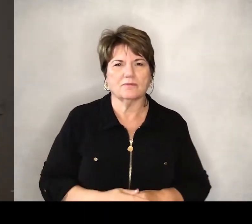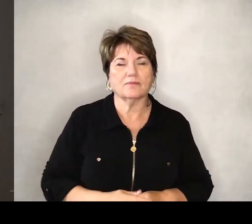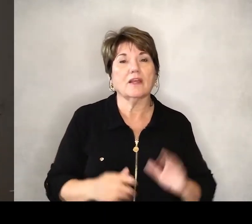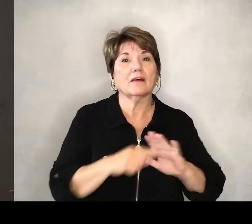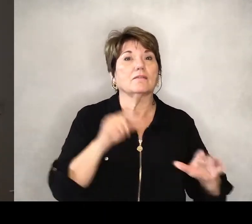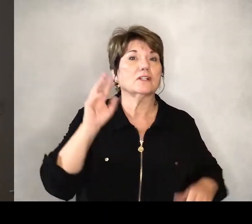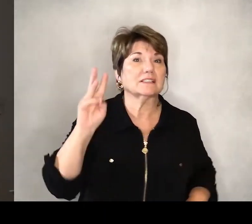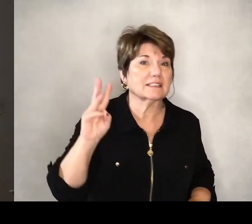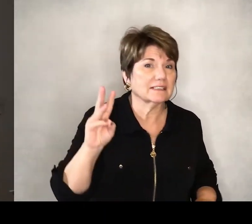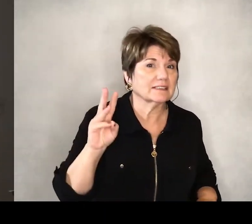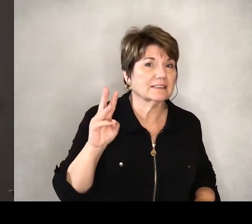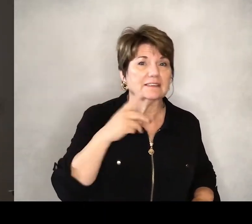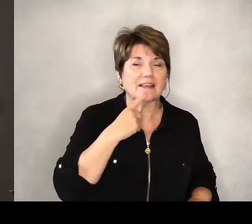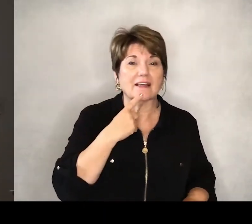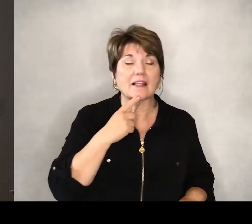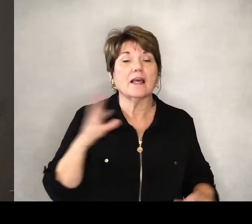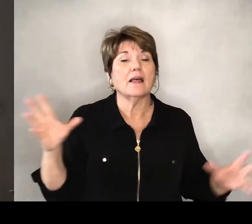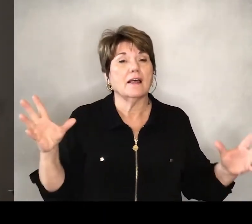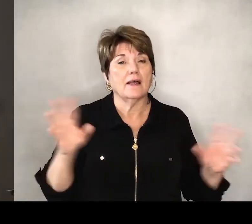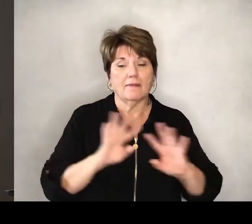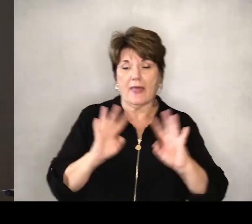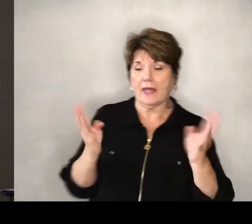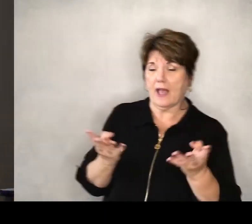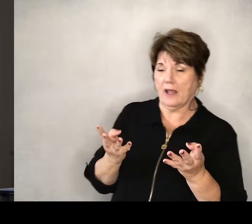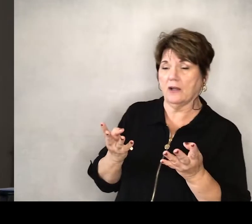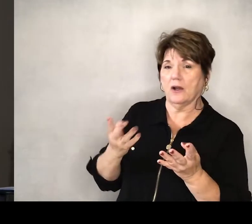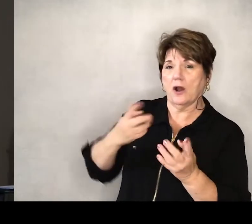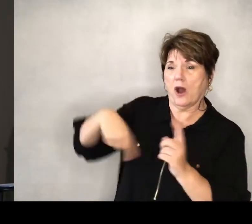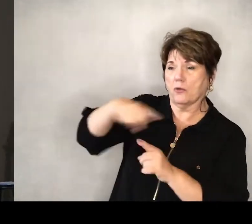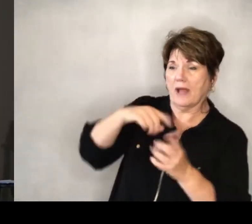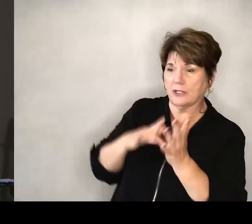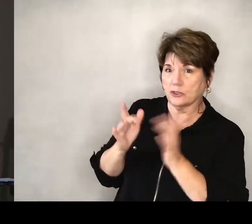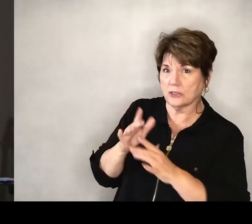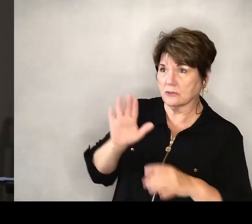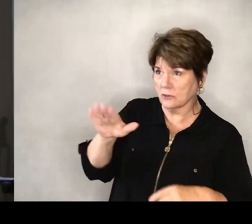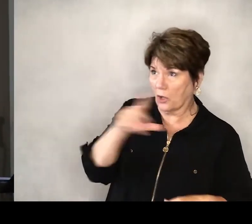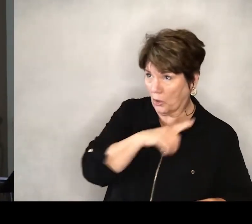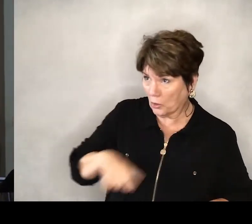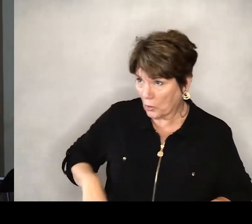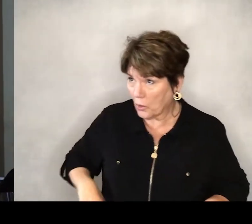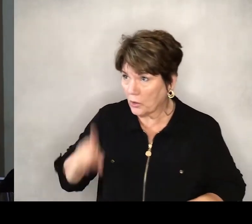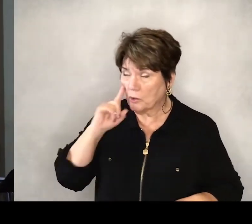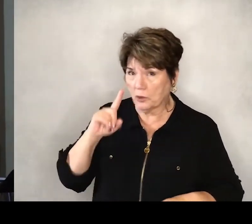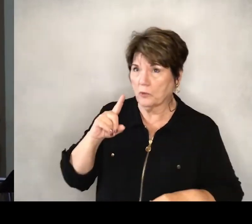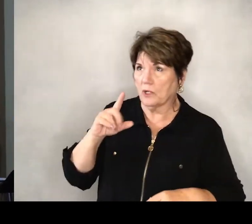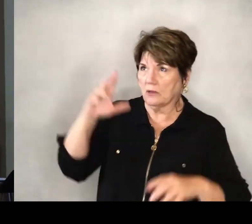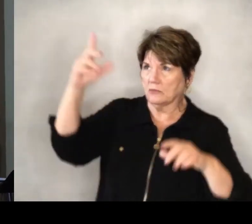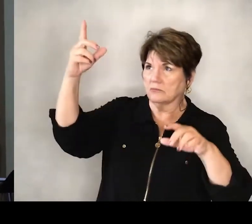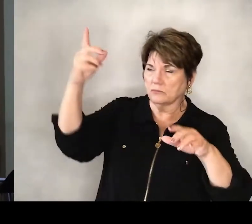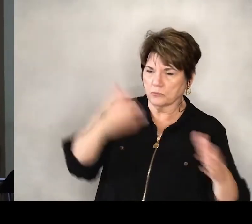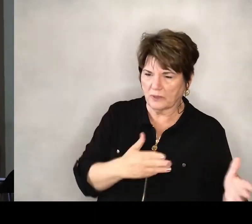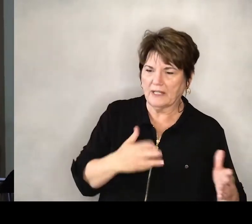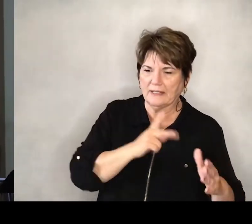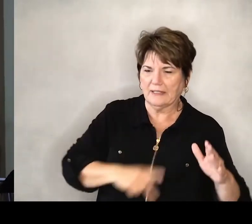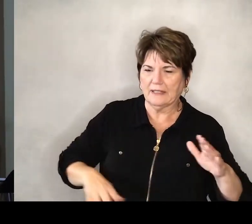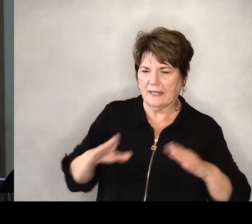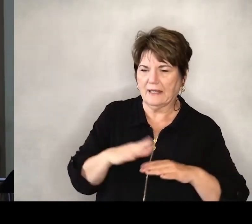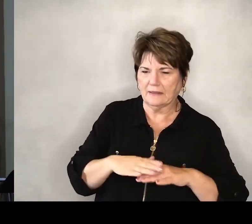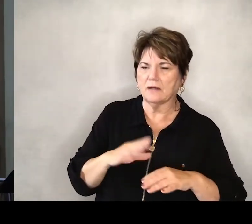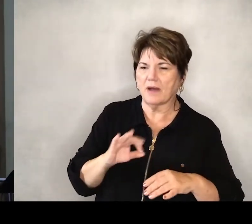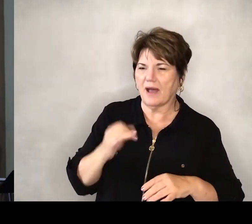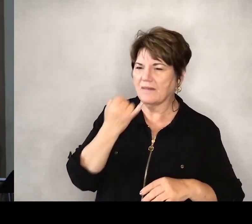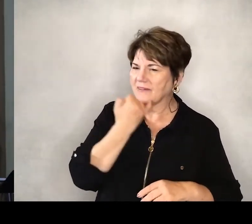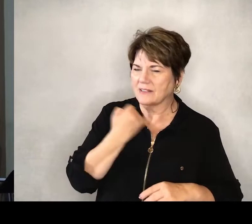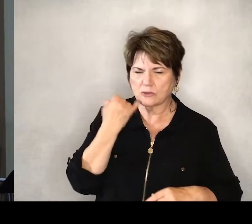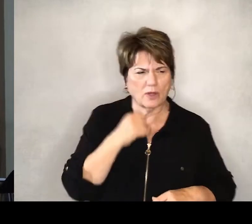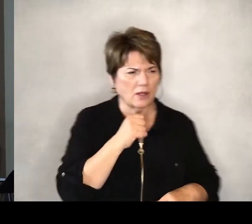Verse 6 goes on to say this, "Then they gathered around him and asked him, 'Lord, are you at the time going to restore the kingdom of Israel?' He said to them,